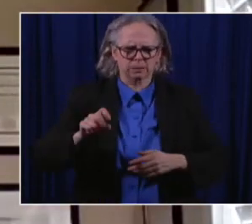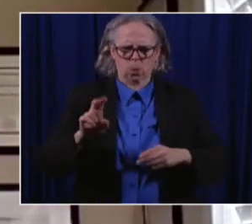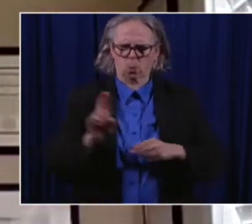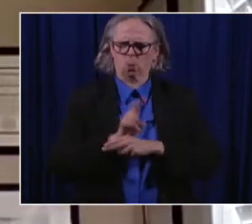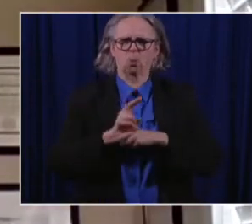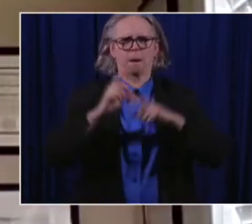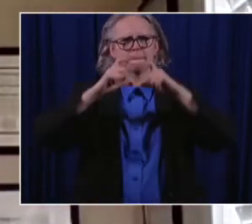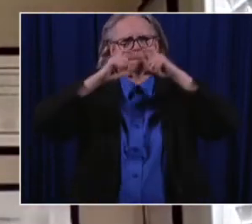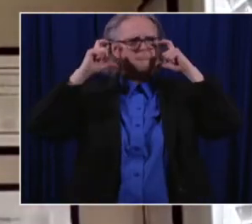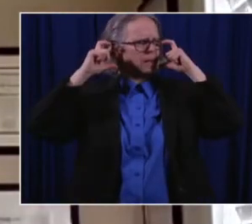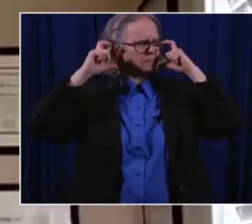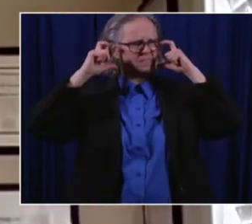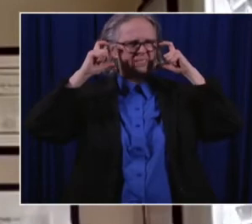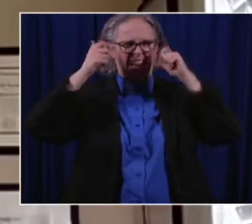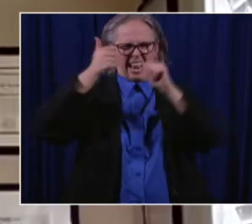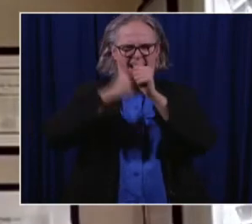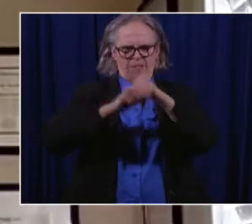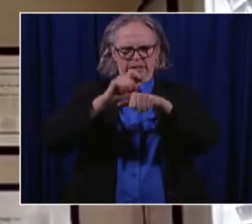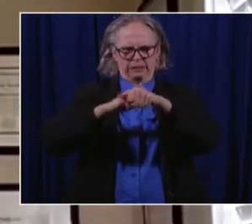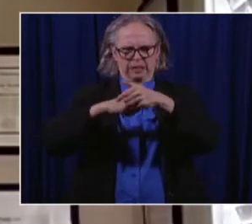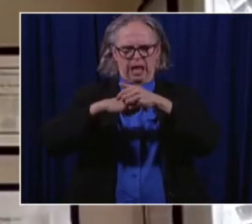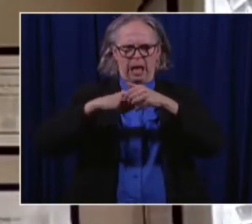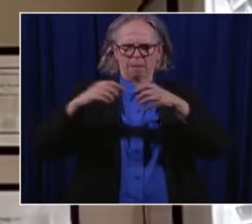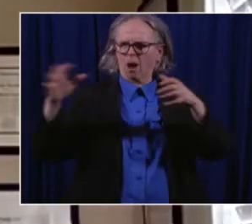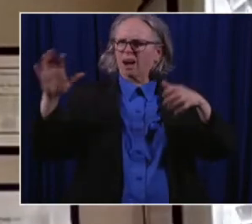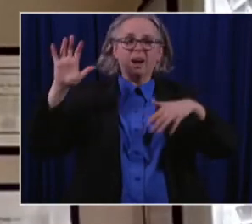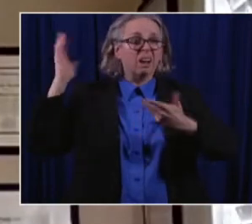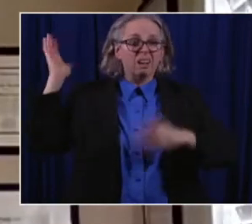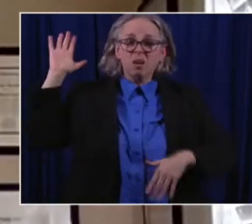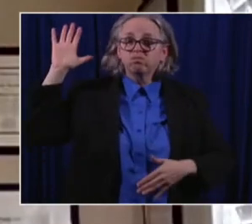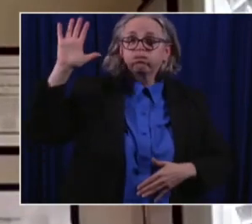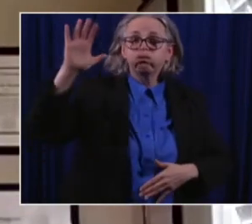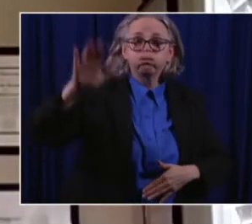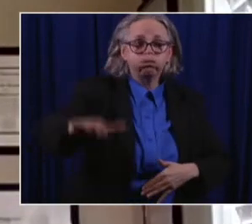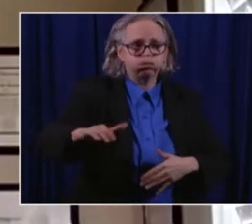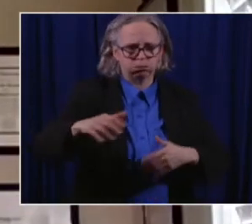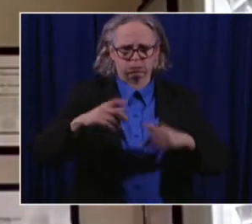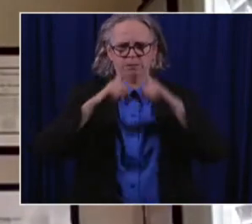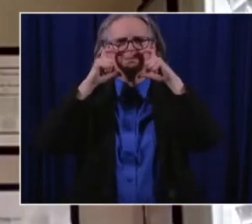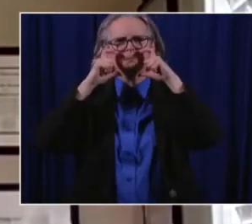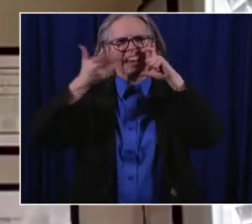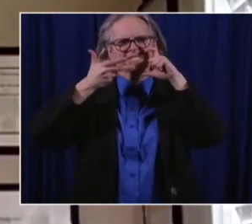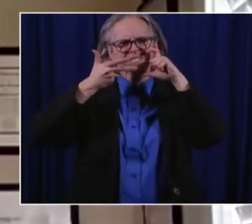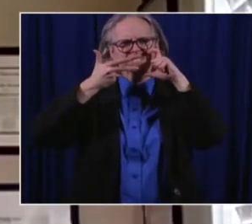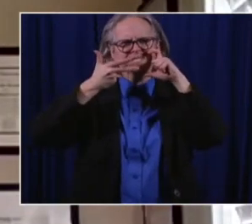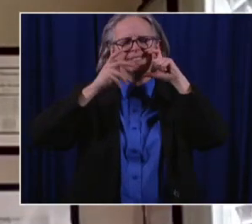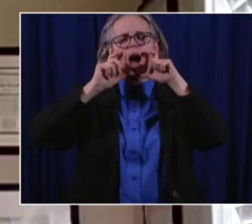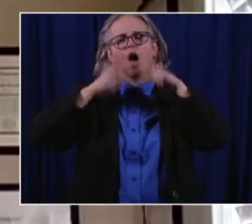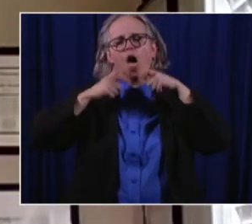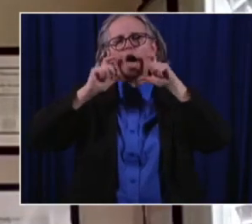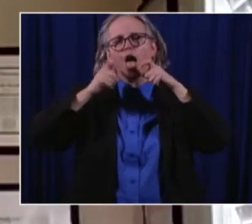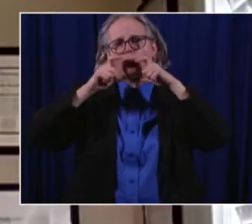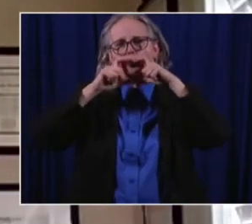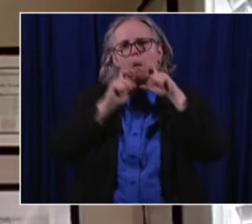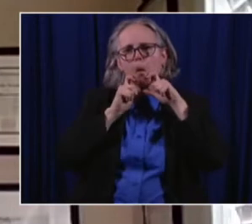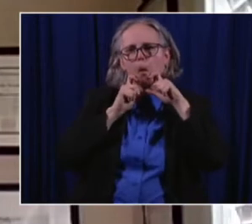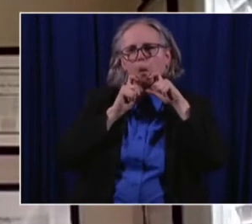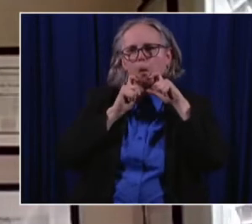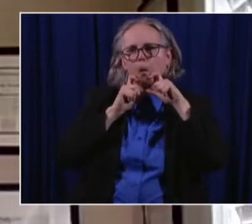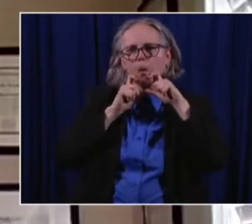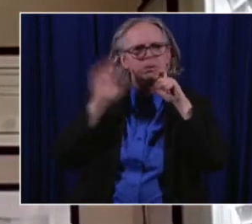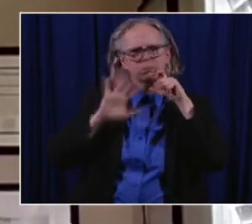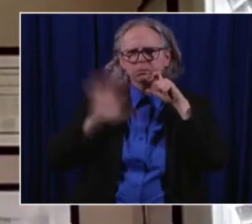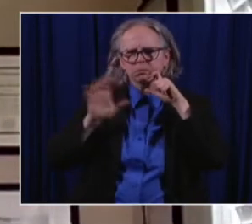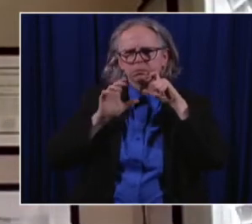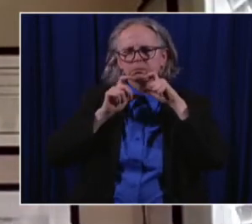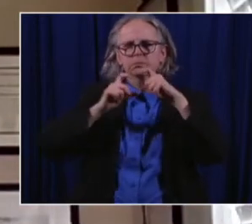Together, Governor, I know we can slow this thing down, until the amazing vaccines that are headed our